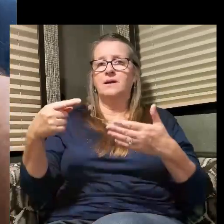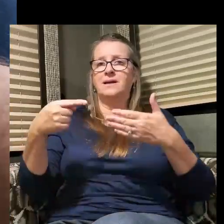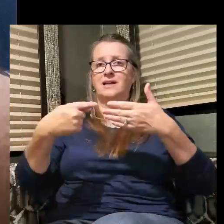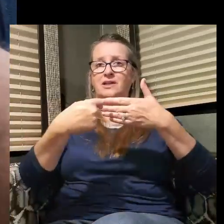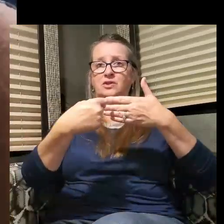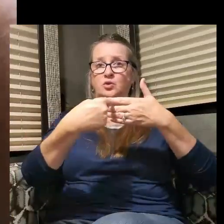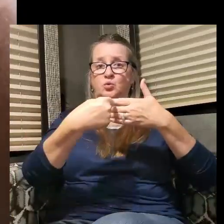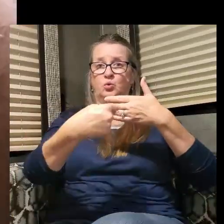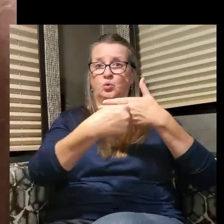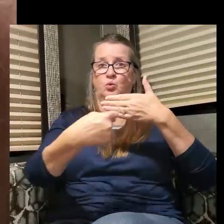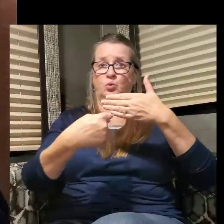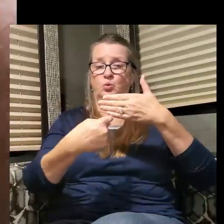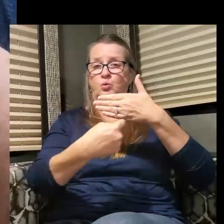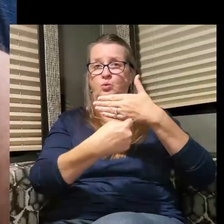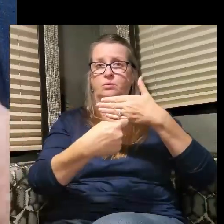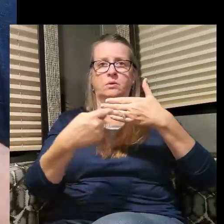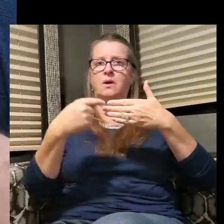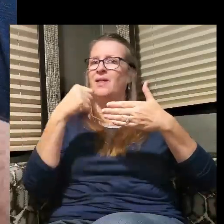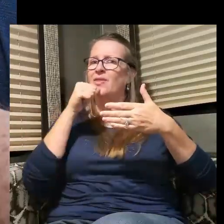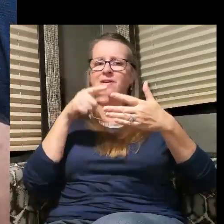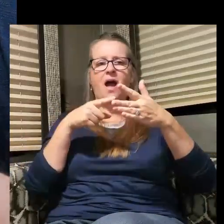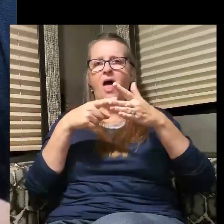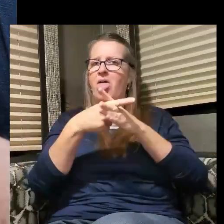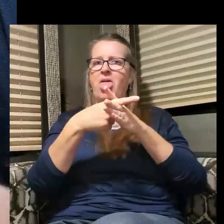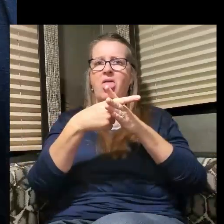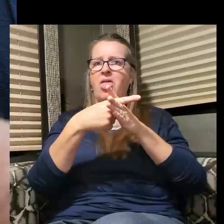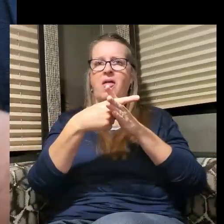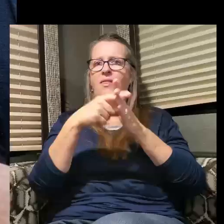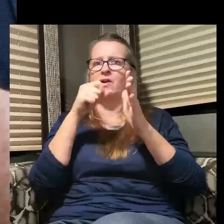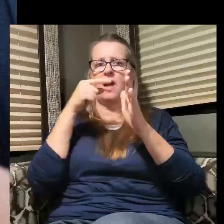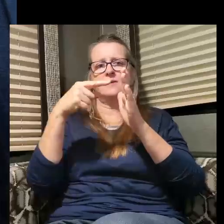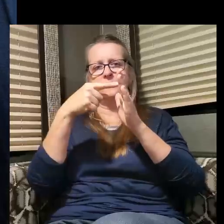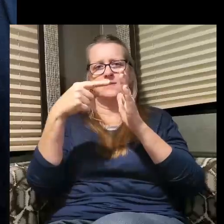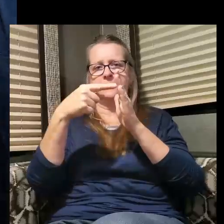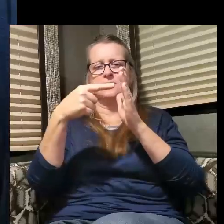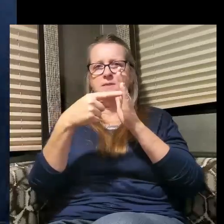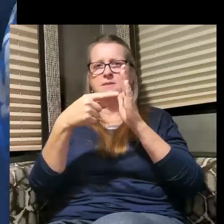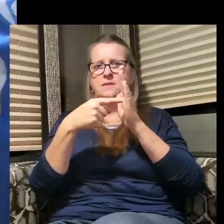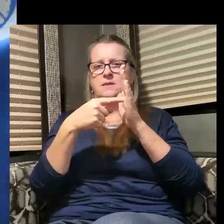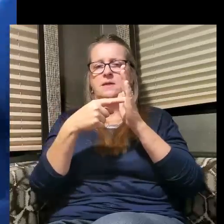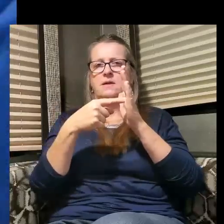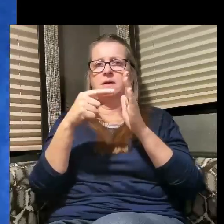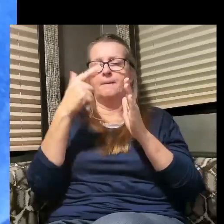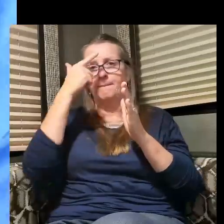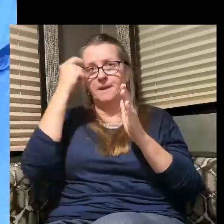Okay, I put the screws in where they come in here, so they're not poking through.